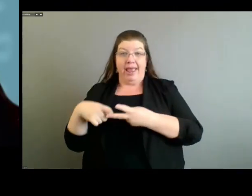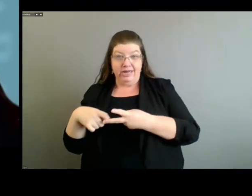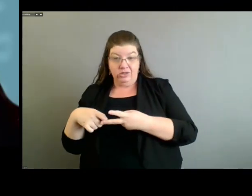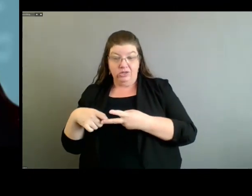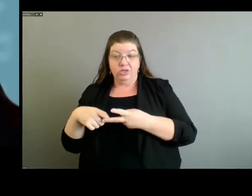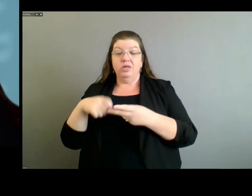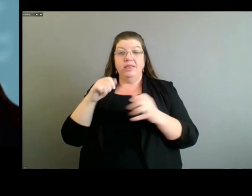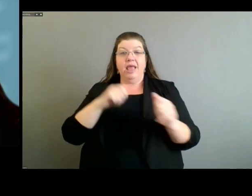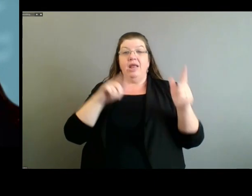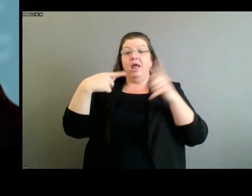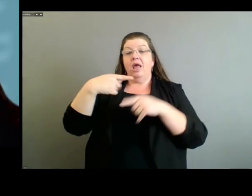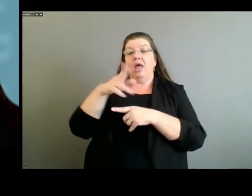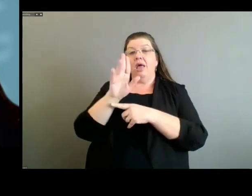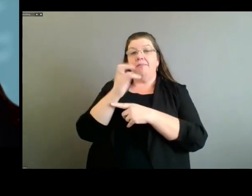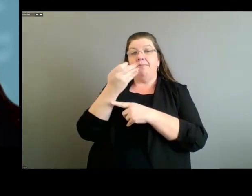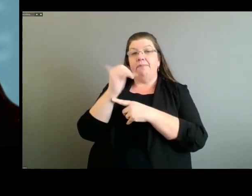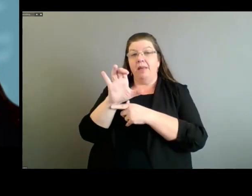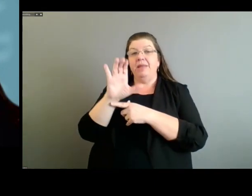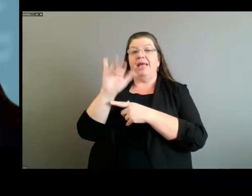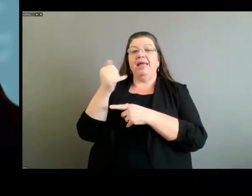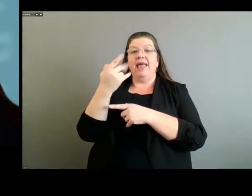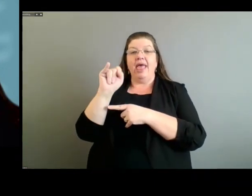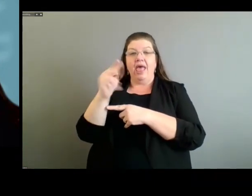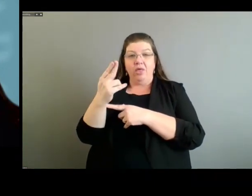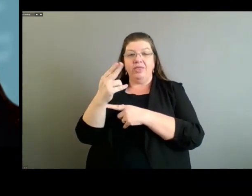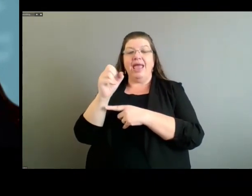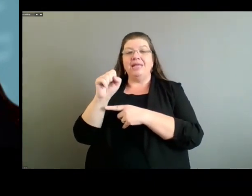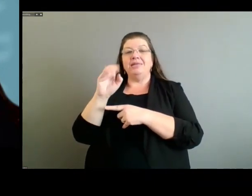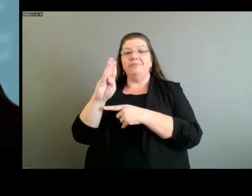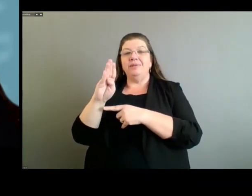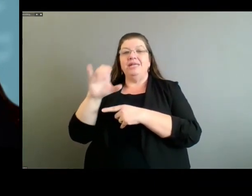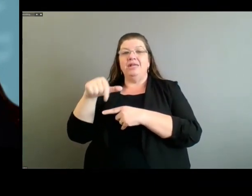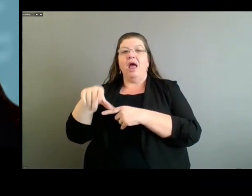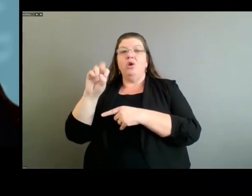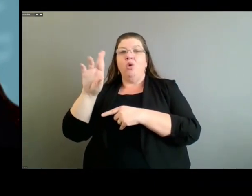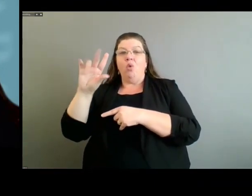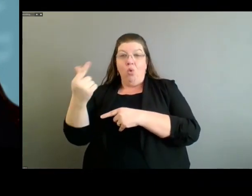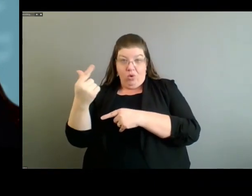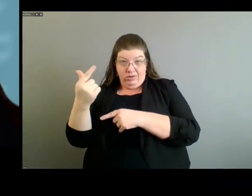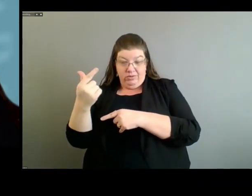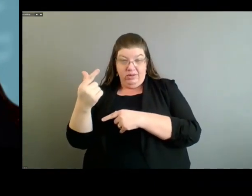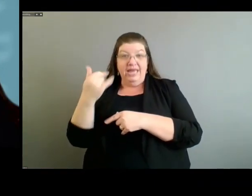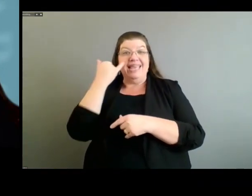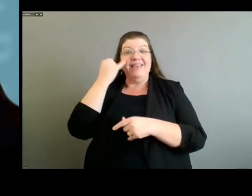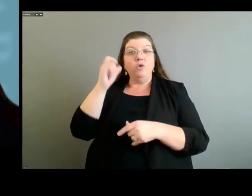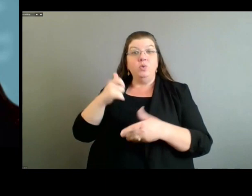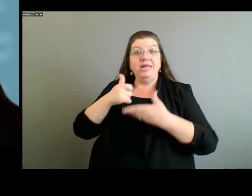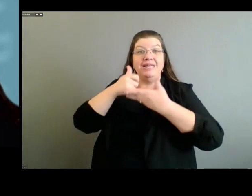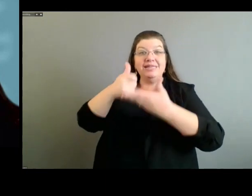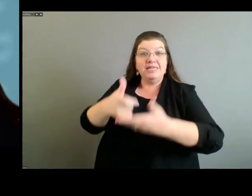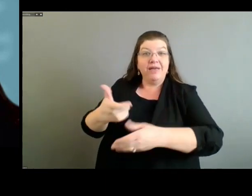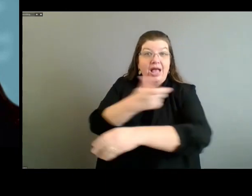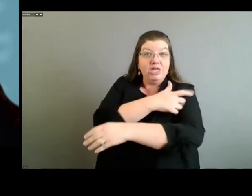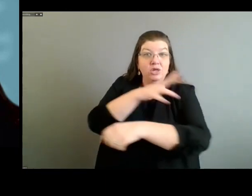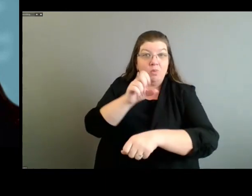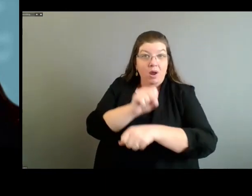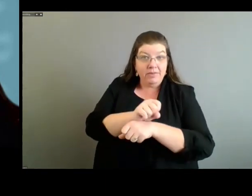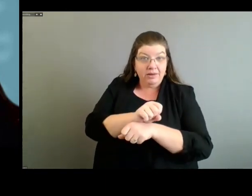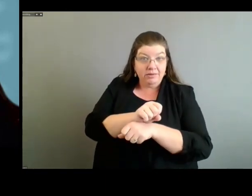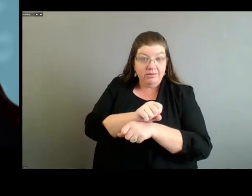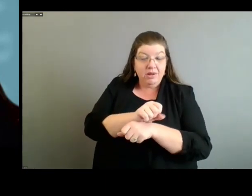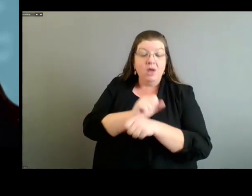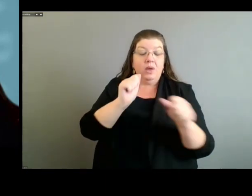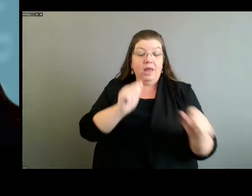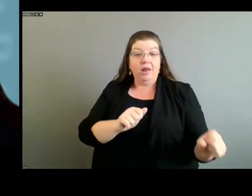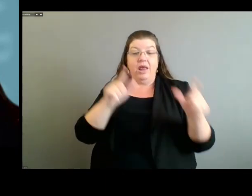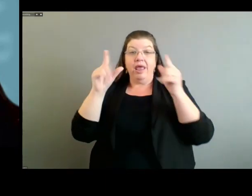find that at publichealthsbc.org. For any assistance with vaccine appointments, you can either find the